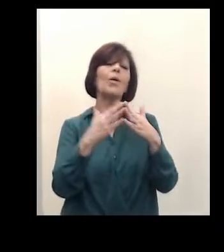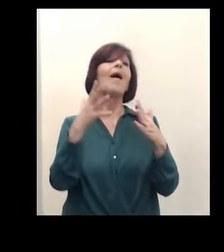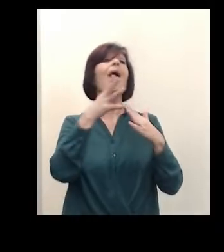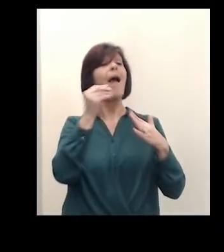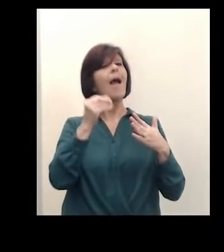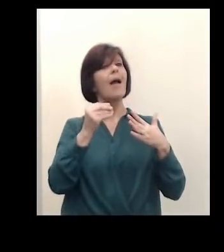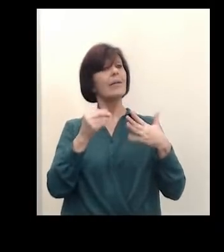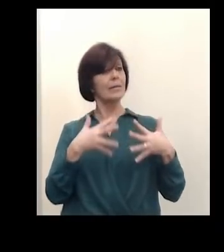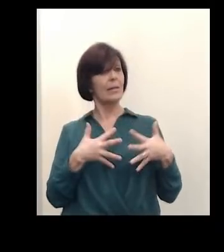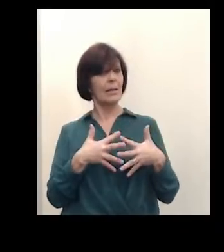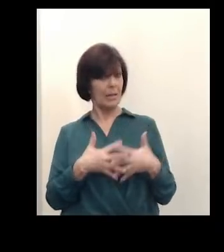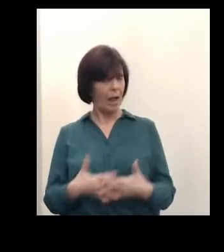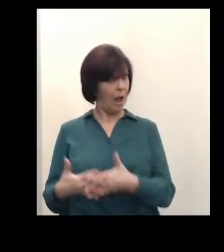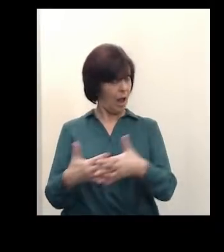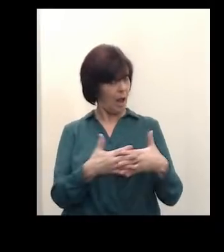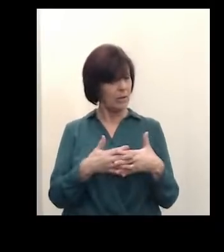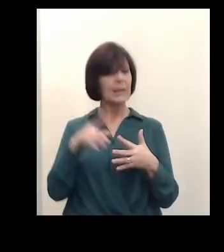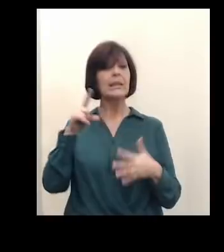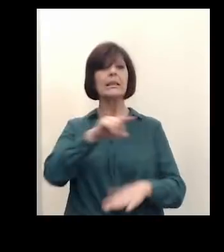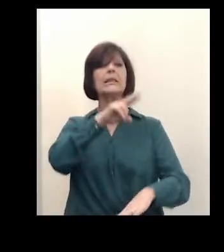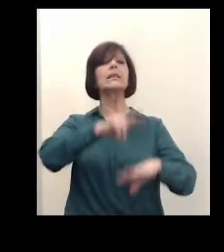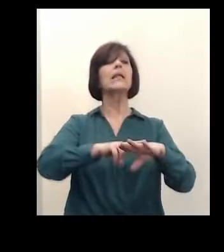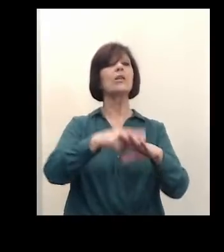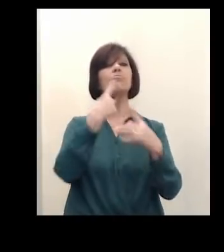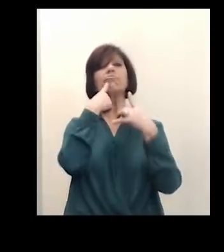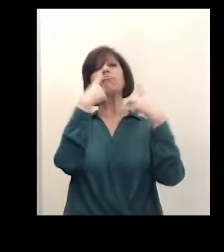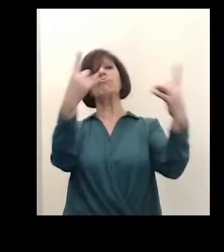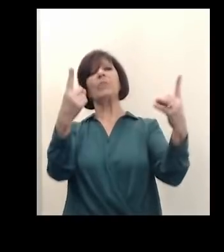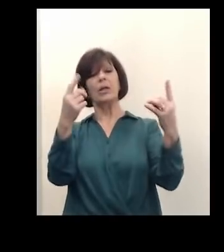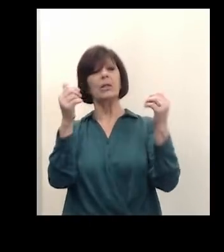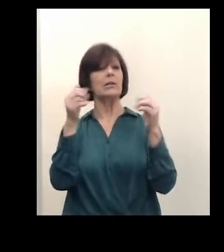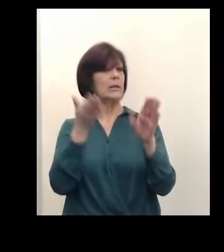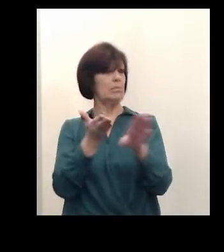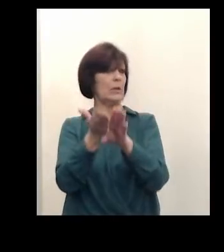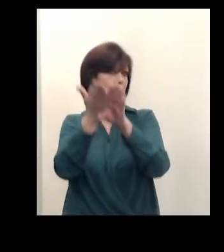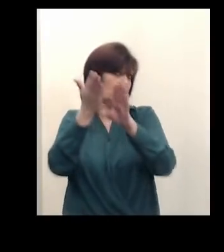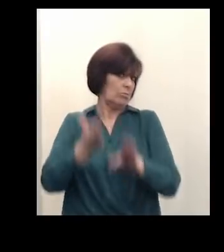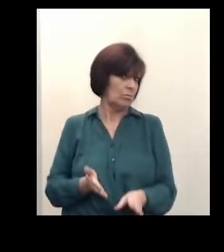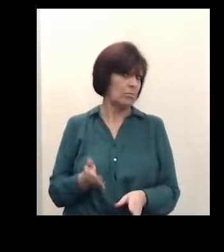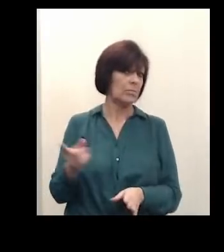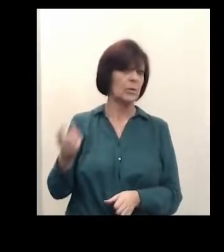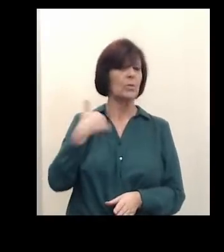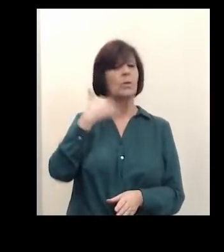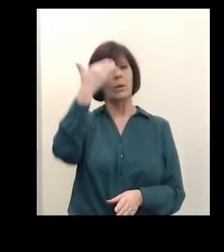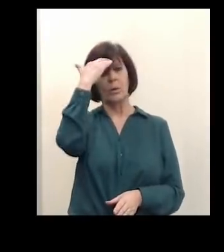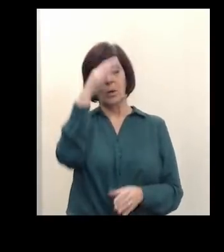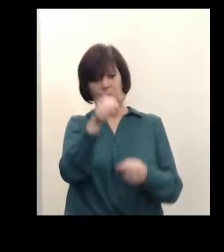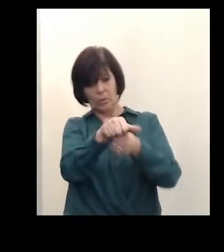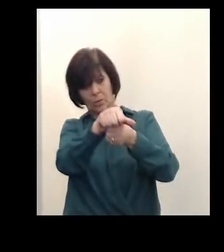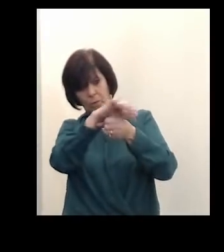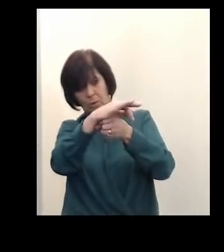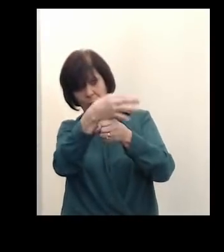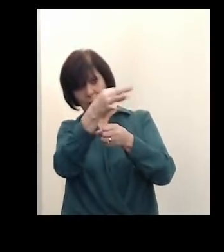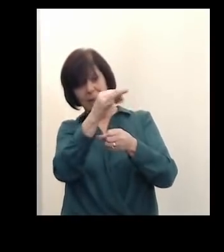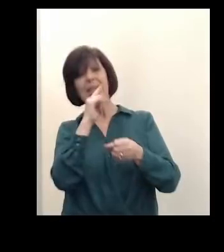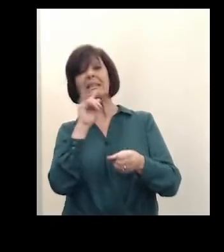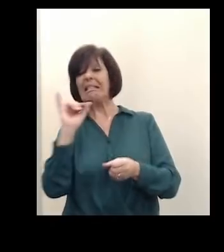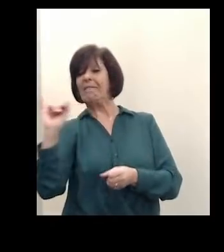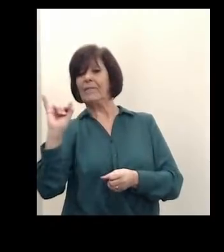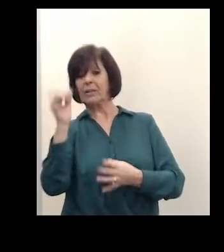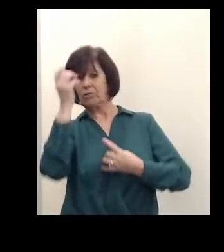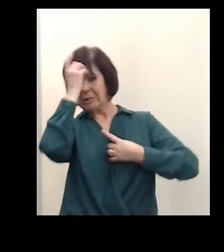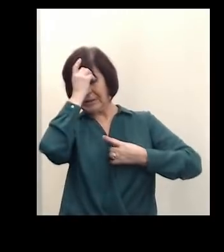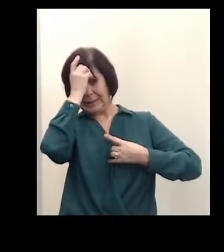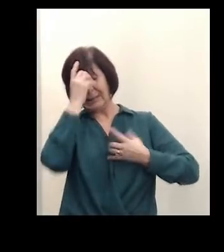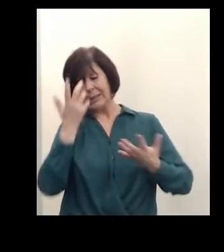national known specialist when it comes to infectious diseases. And as we know, COVID-19 is an infectious disease and the